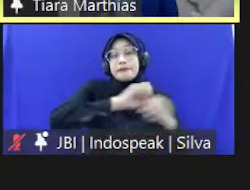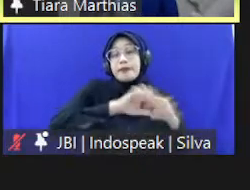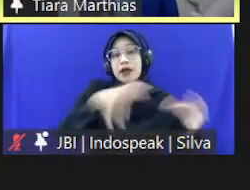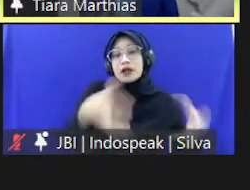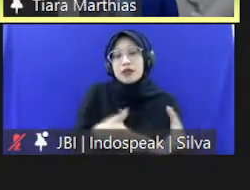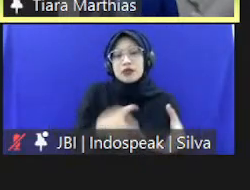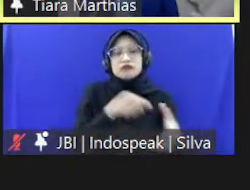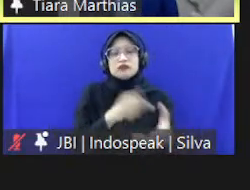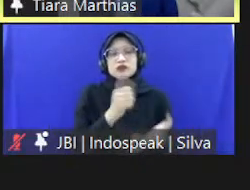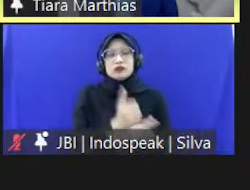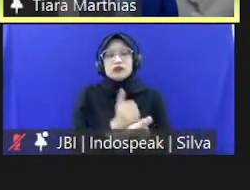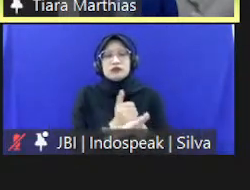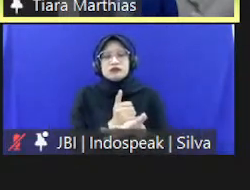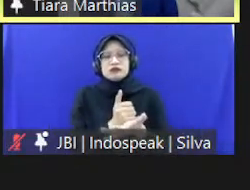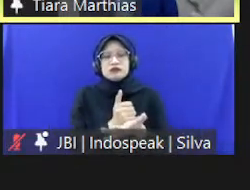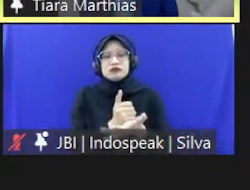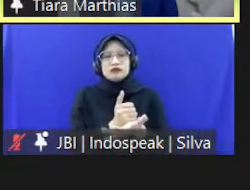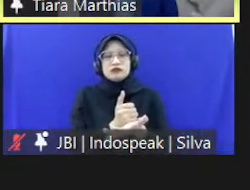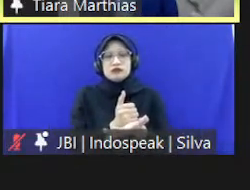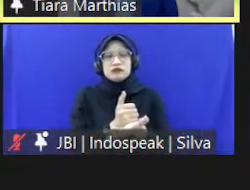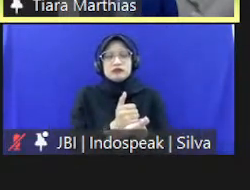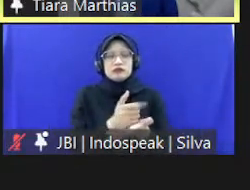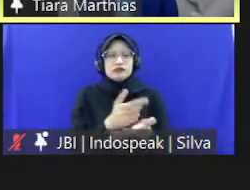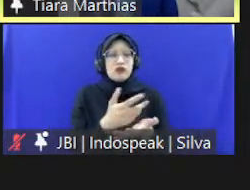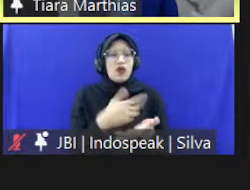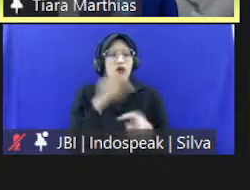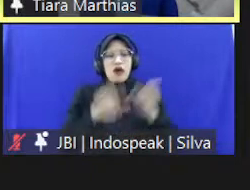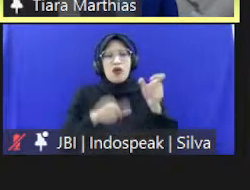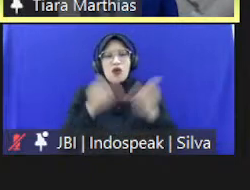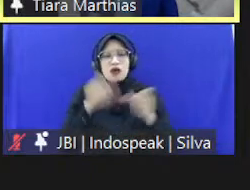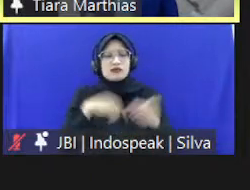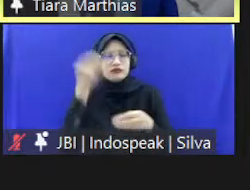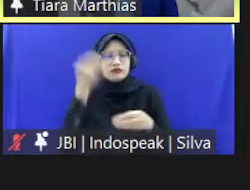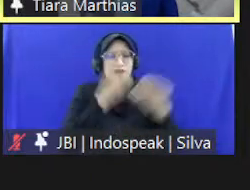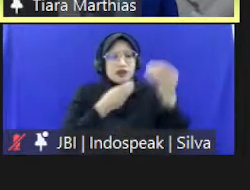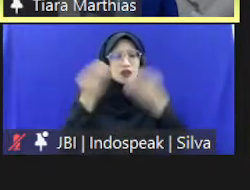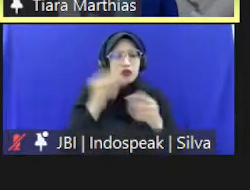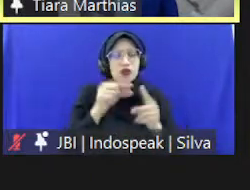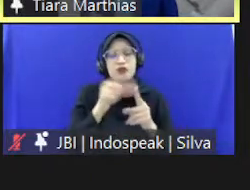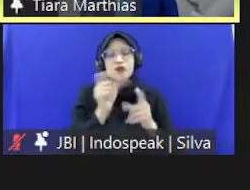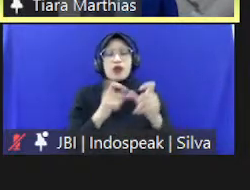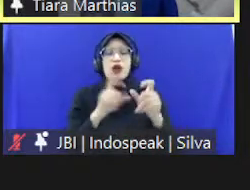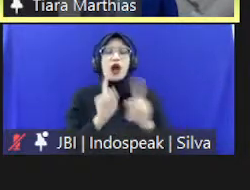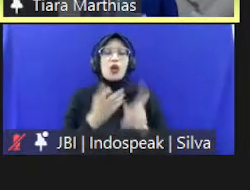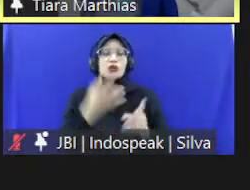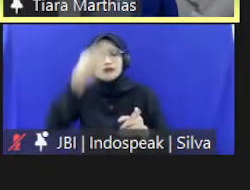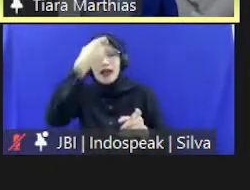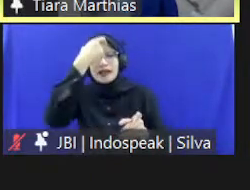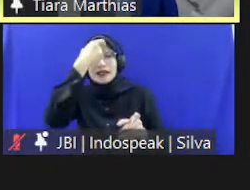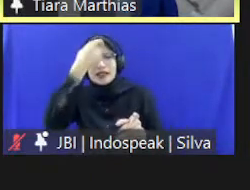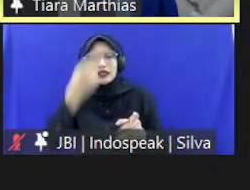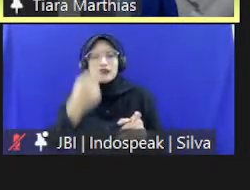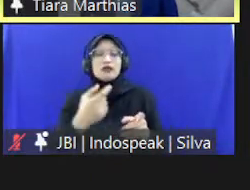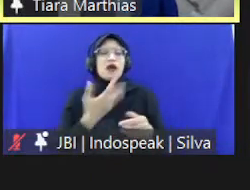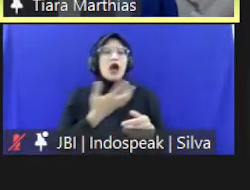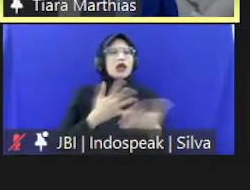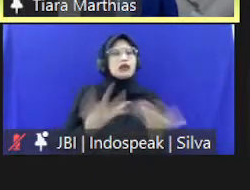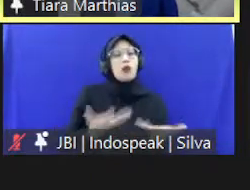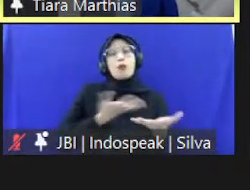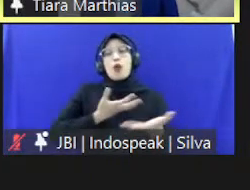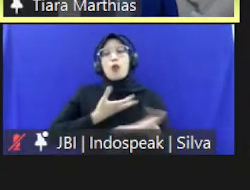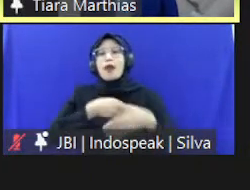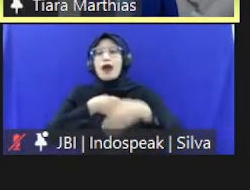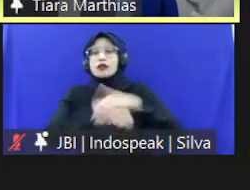sure when the puskesmas is open, in what day, and which door you have to come in for delivery. If you have COVID, what do you